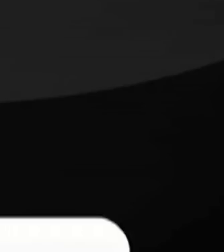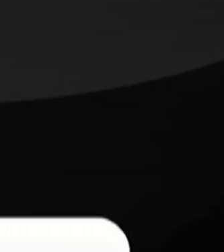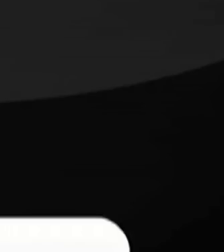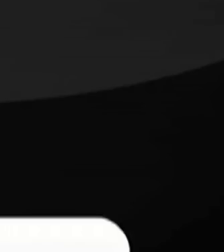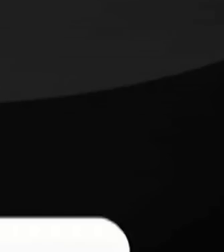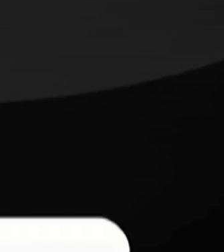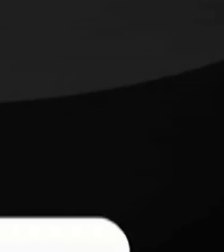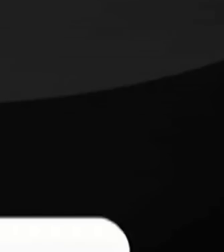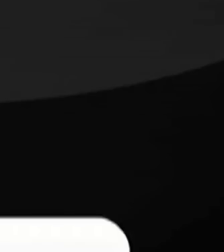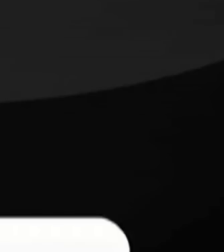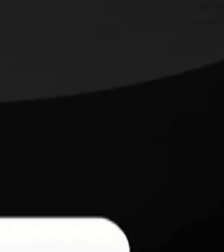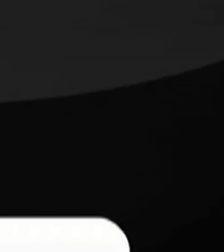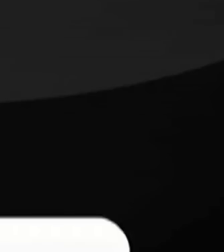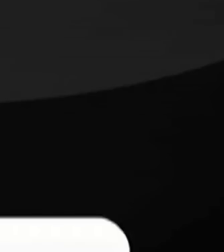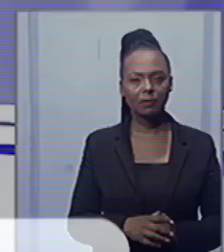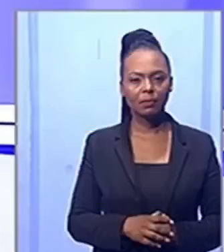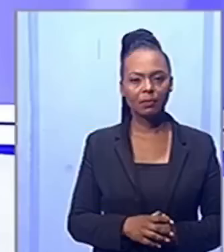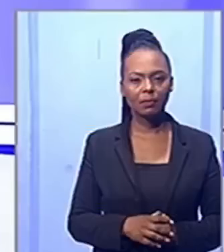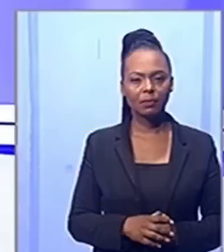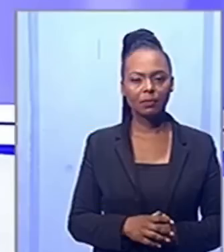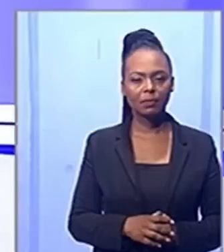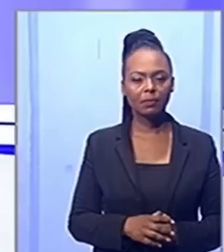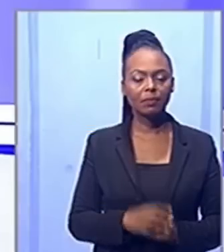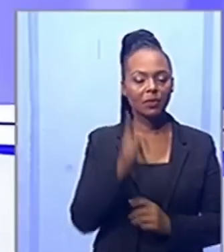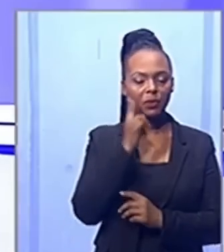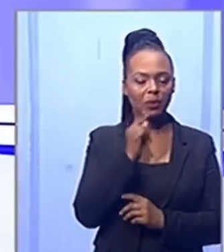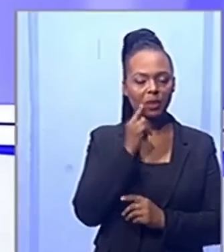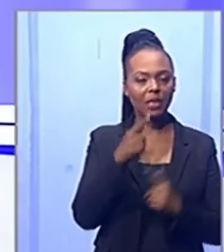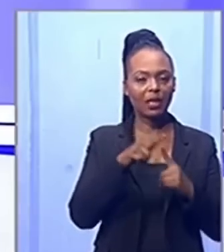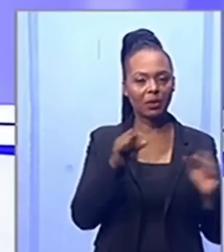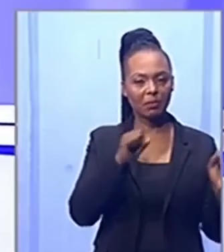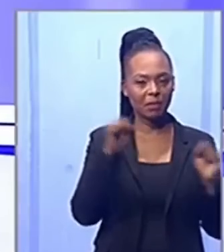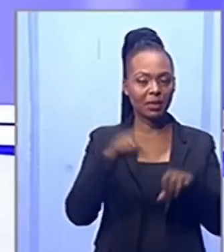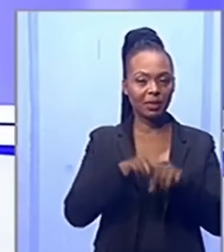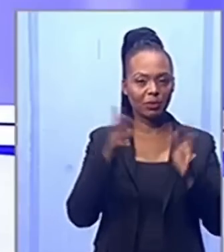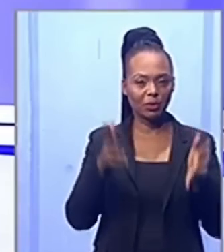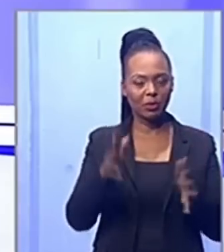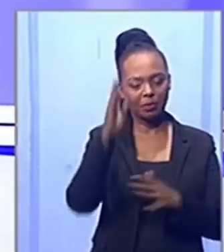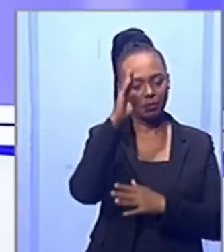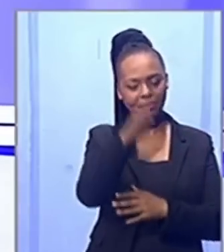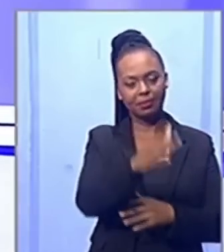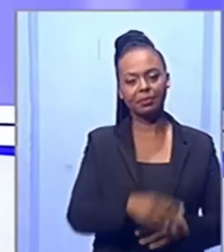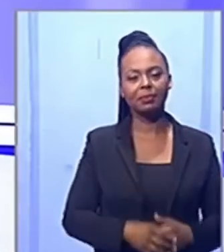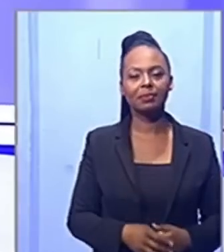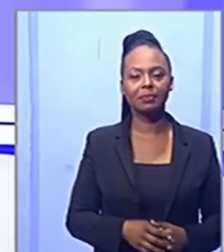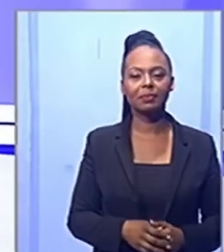459 0881 o ska fetwa ditaba tsa Setswana ka nako ena ho sane hayate